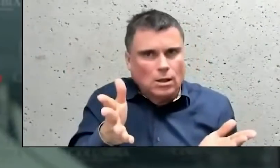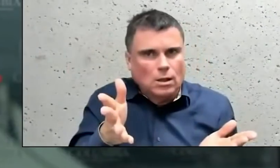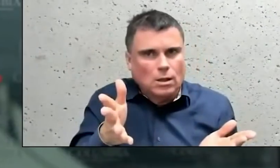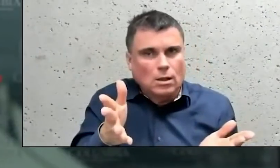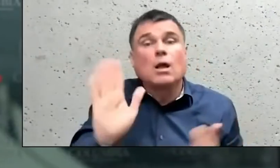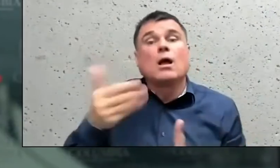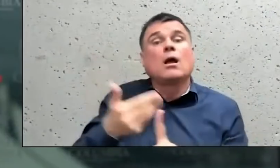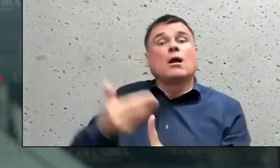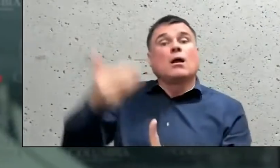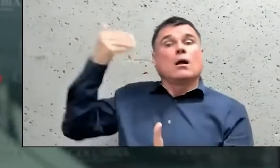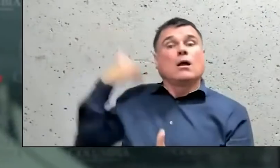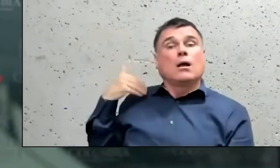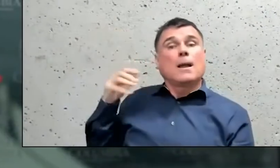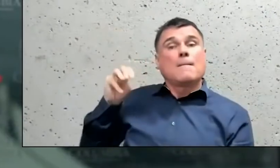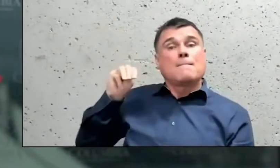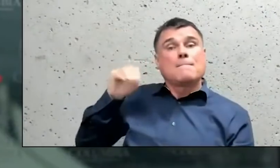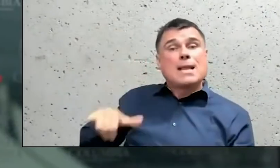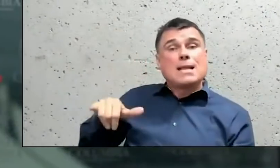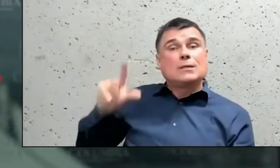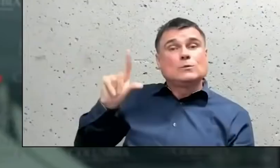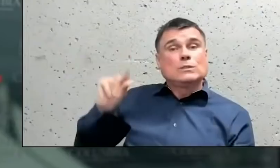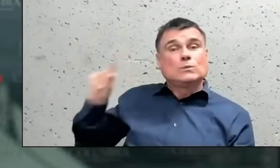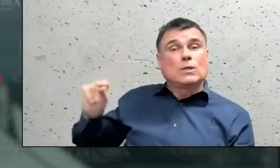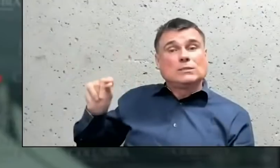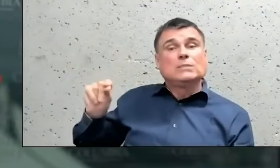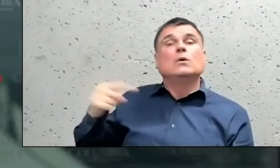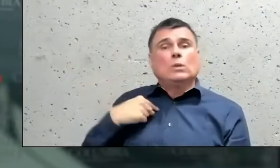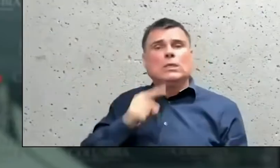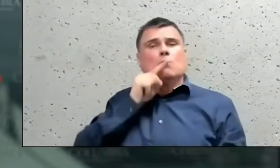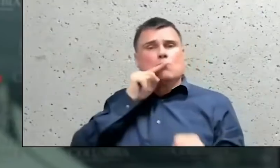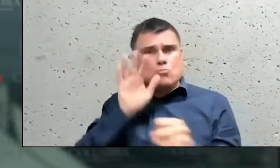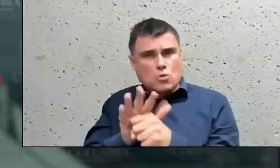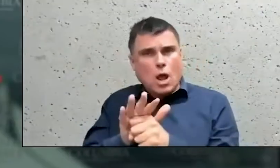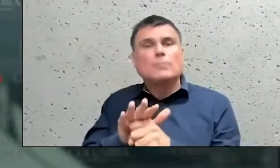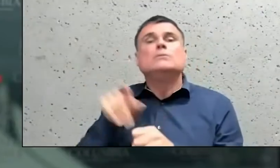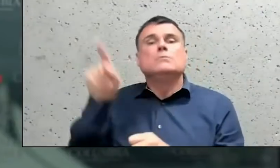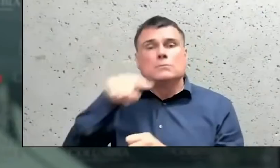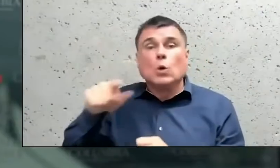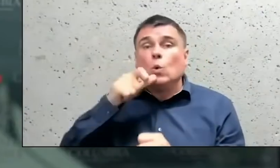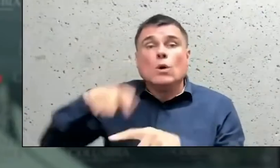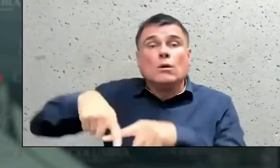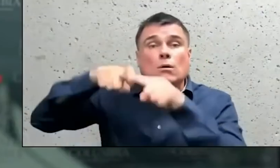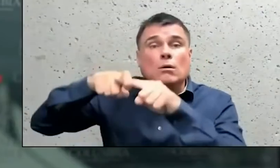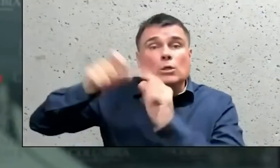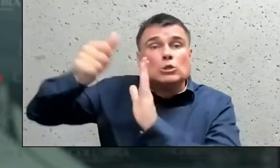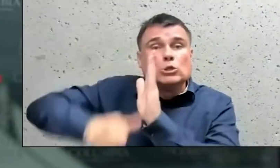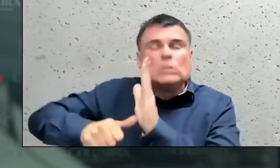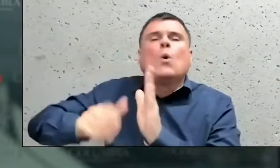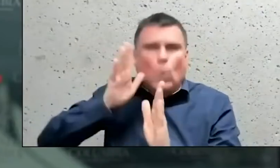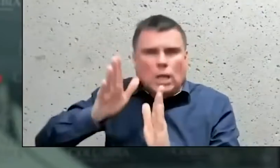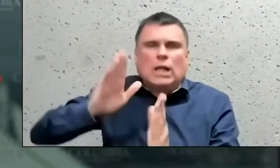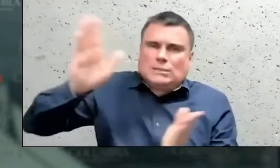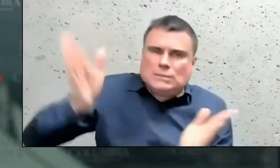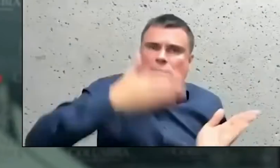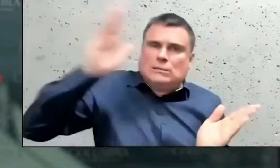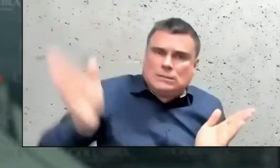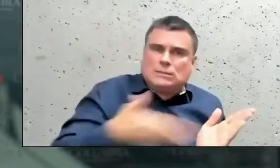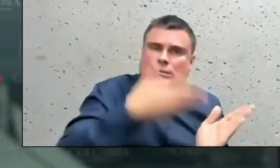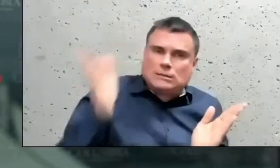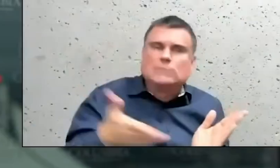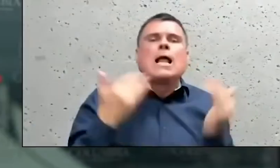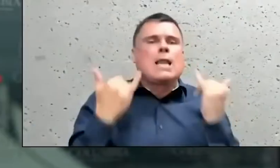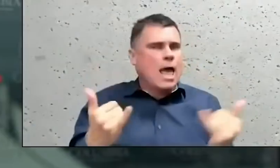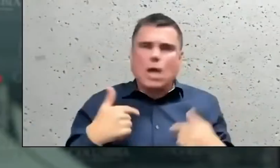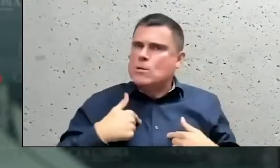2020 when we made our surgical renewal commitment to patients. No matter what challenges we face, we will deliver. We are working as hard as we